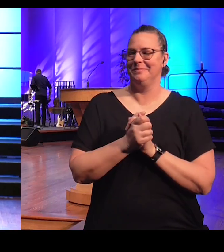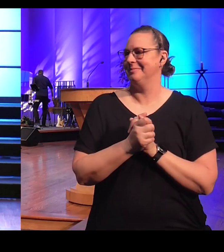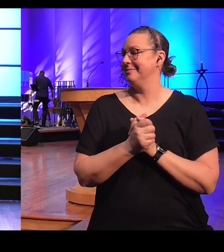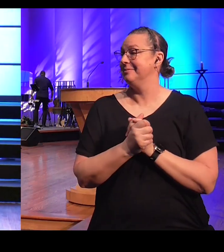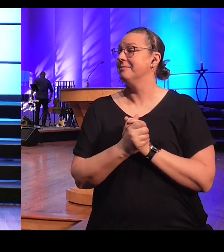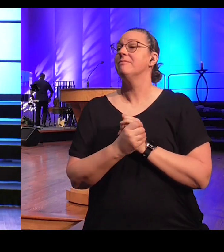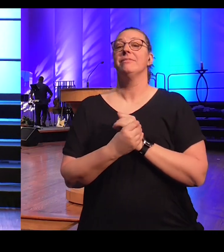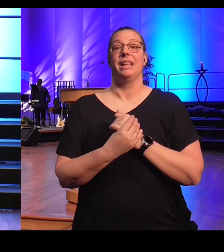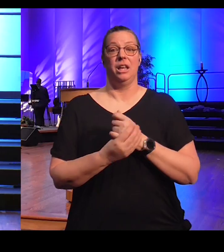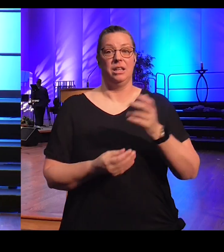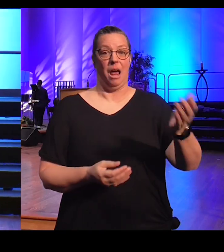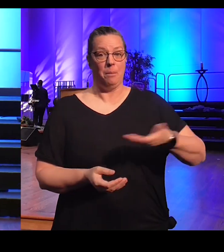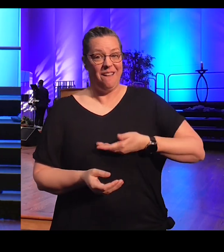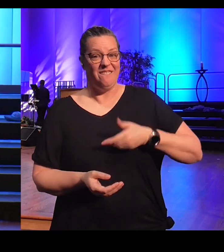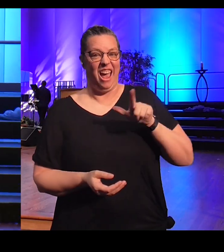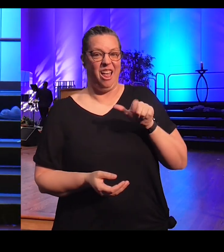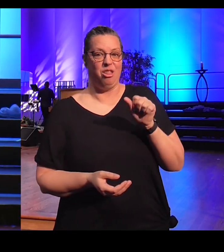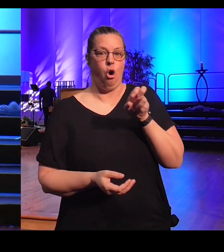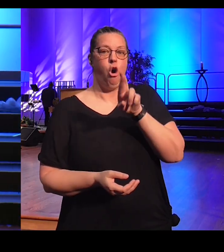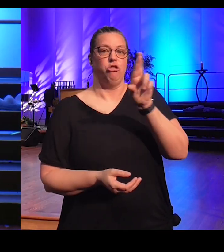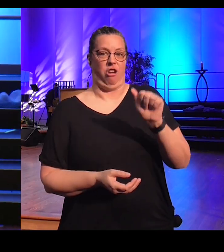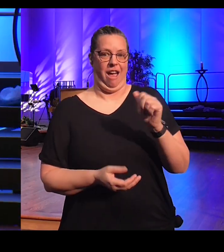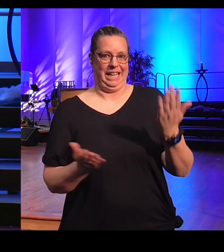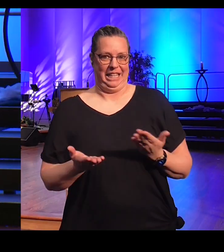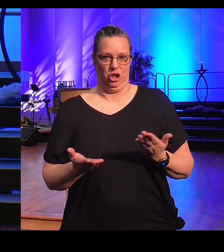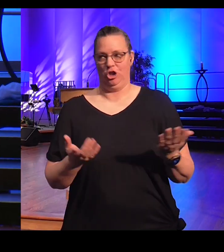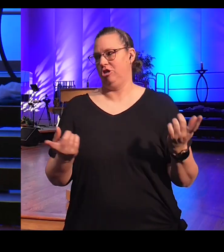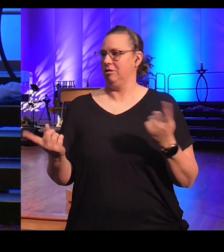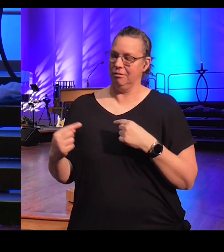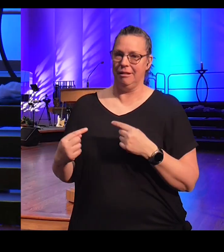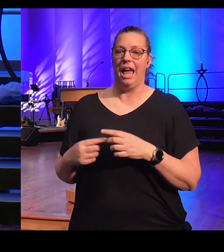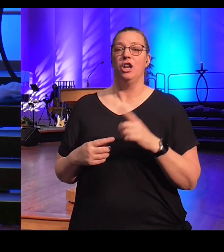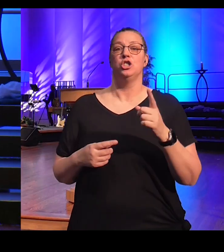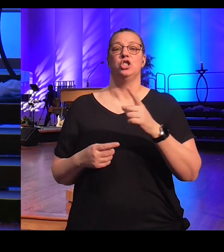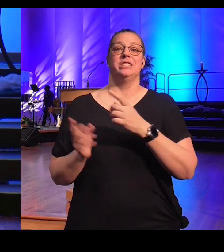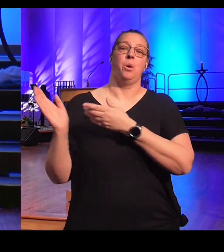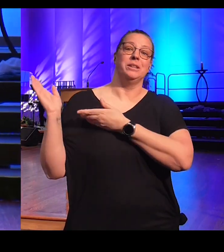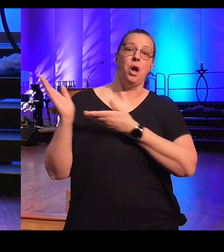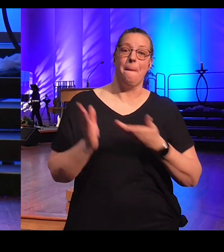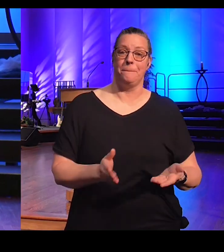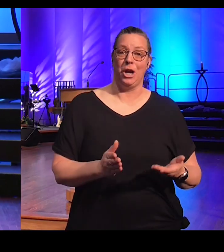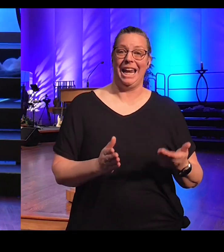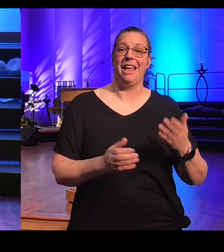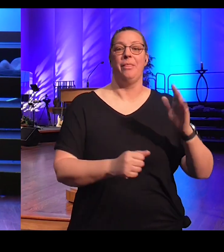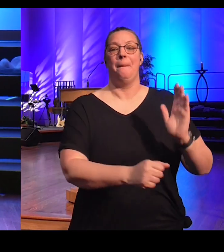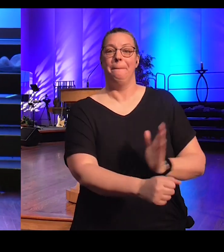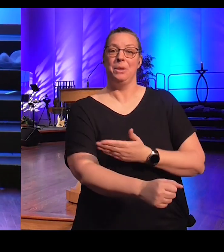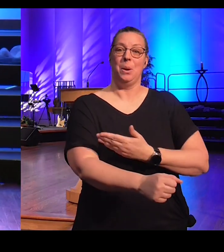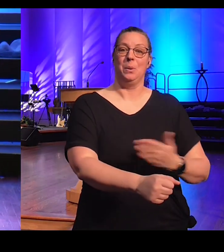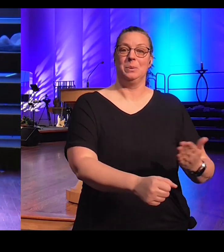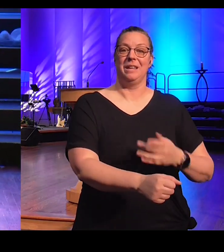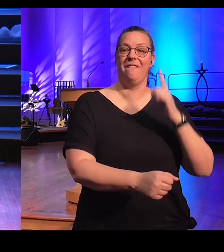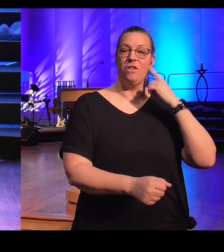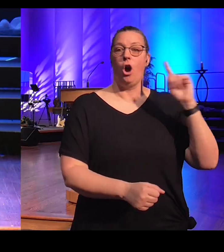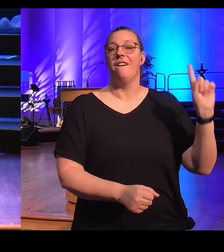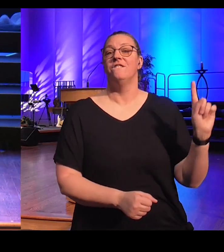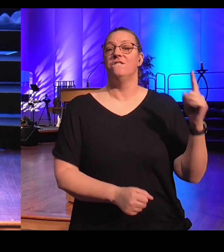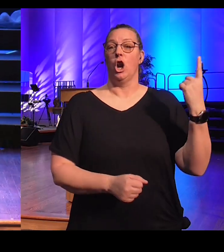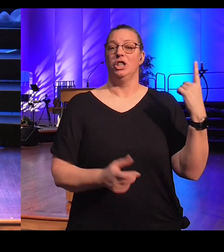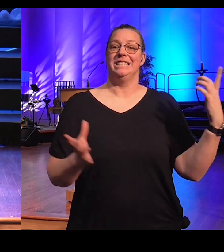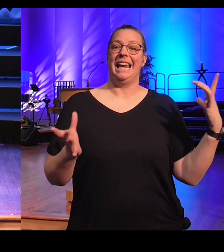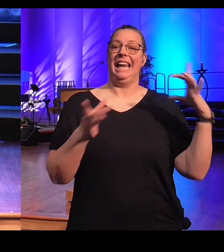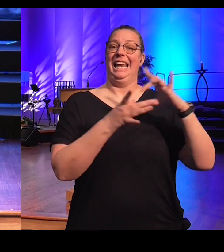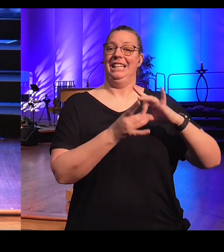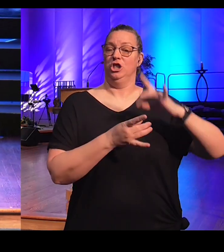I'm going to invite Laura right down here with me because she is going to be bringing the vocalizations for our first